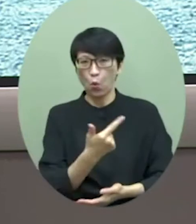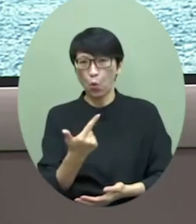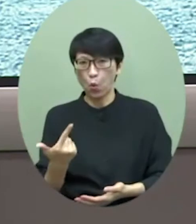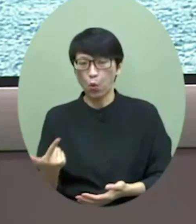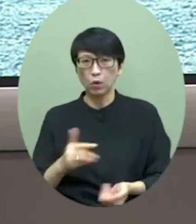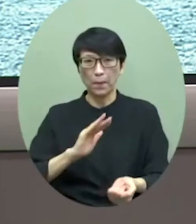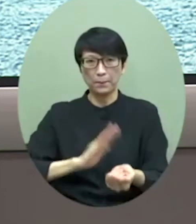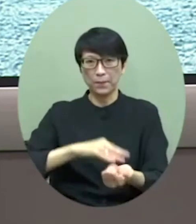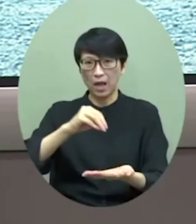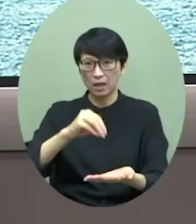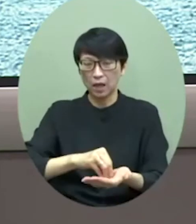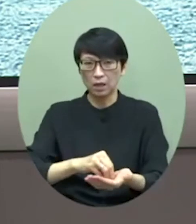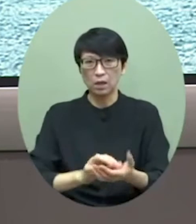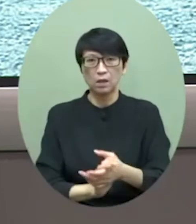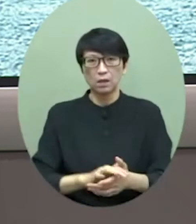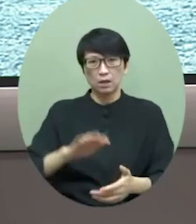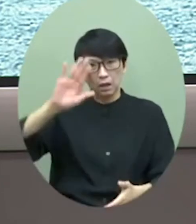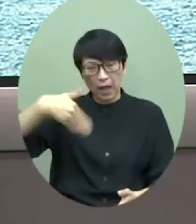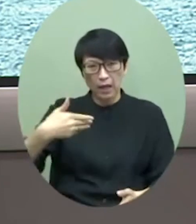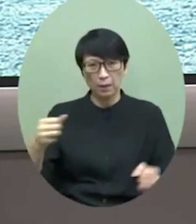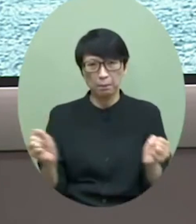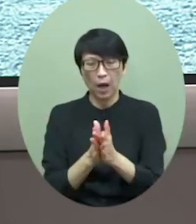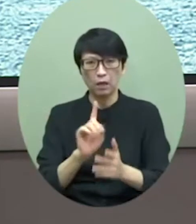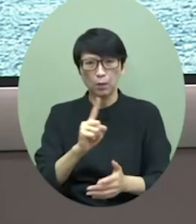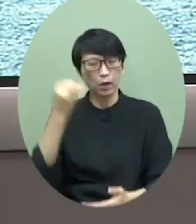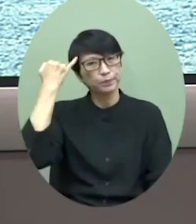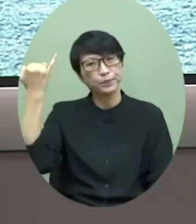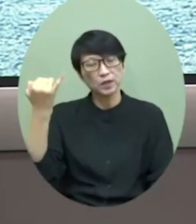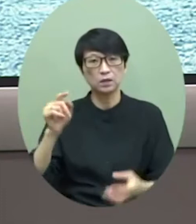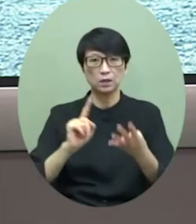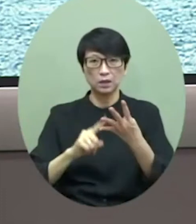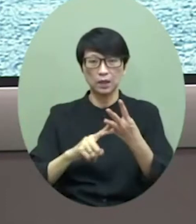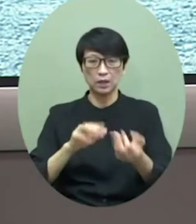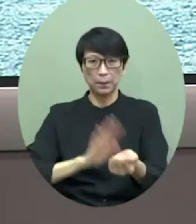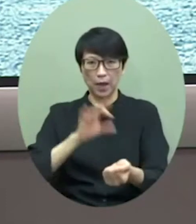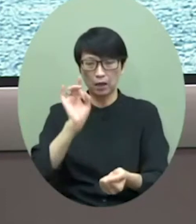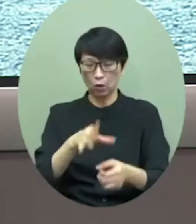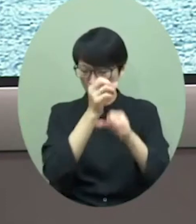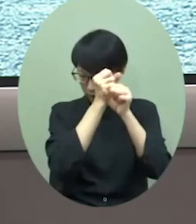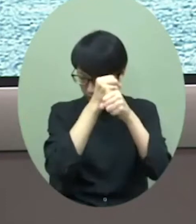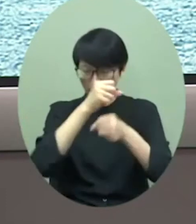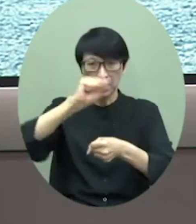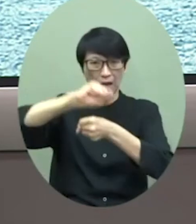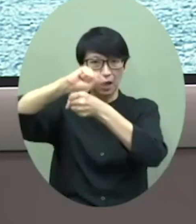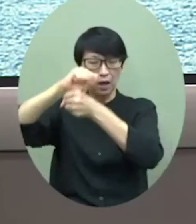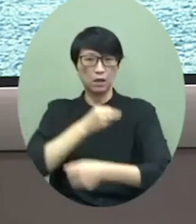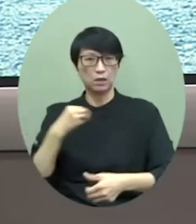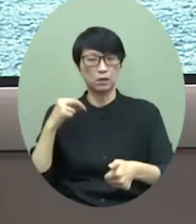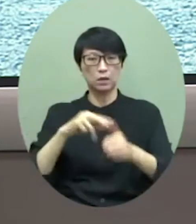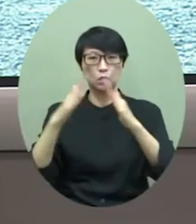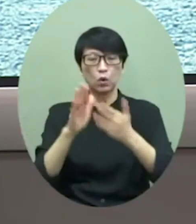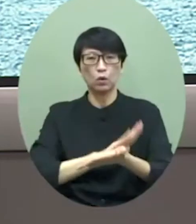to do contact tracing, but unfortunately there are still many cases with unknown sources of infection. The fourth measure we've taken